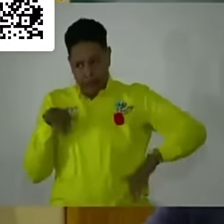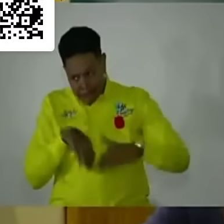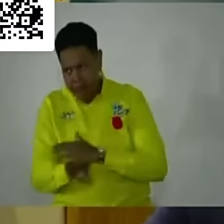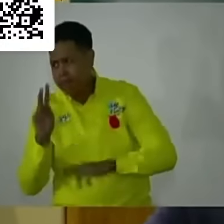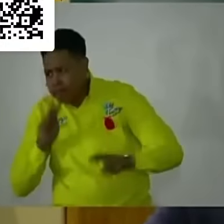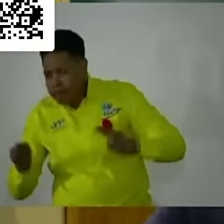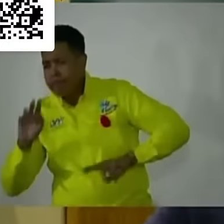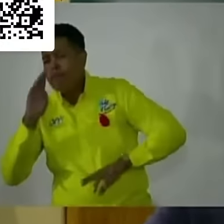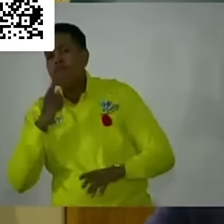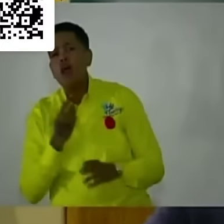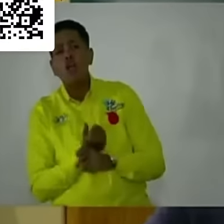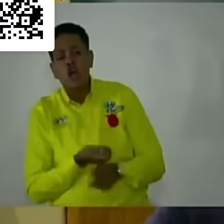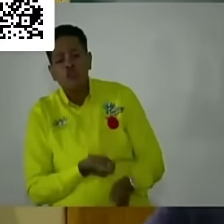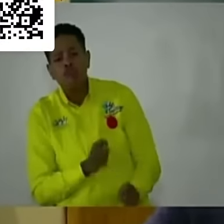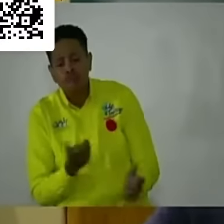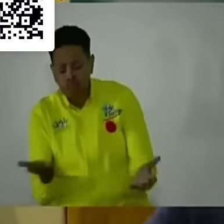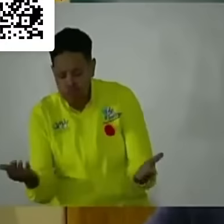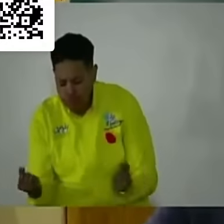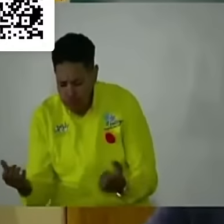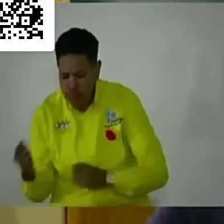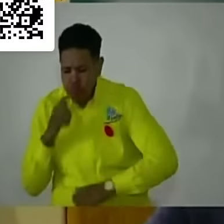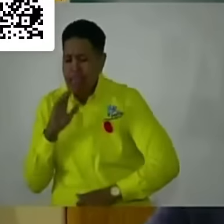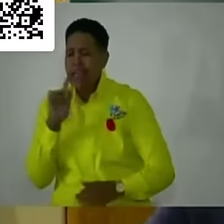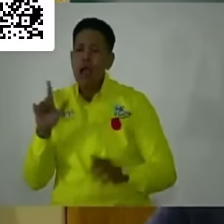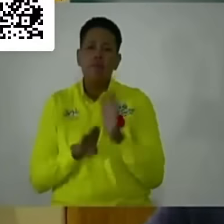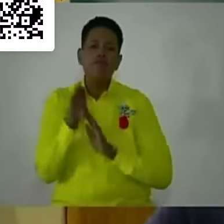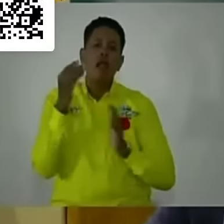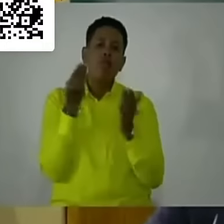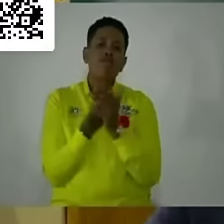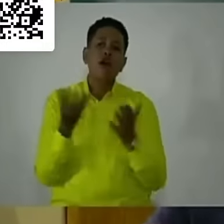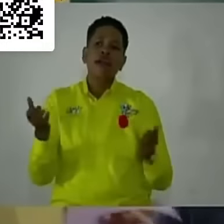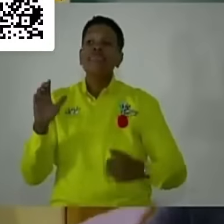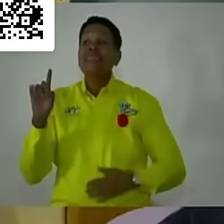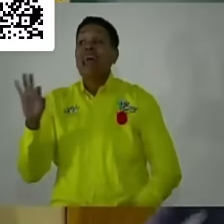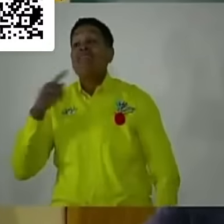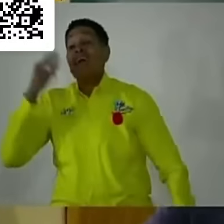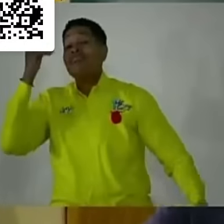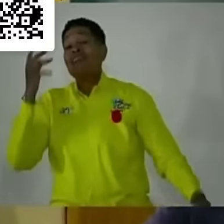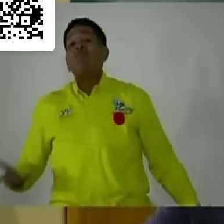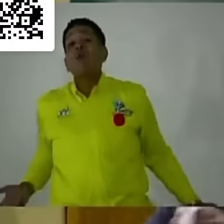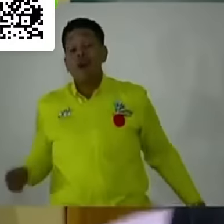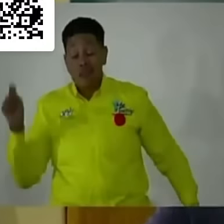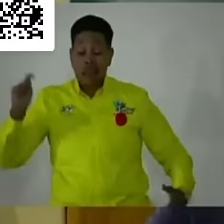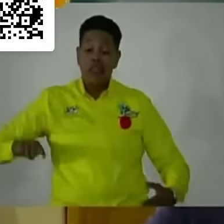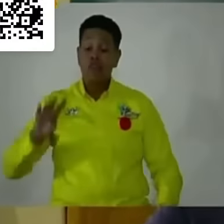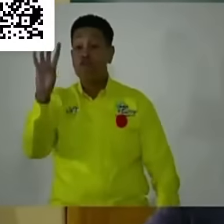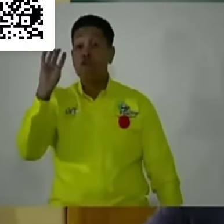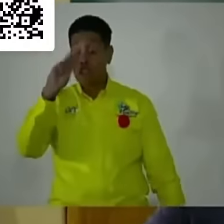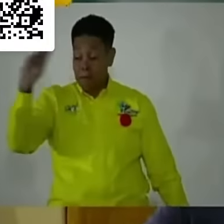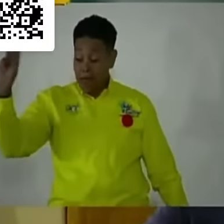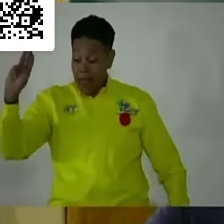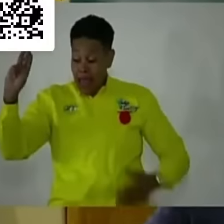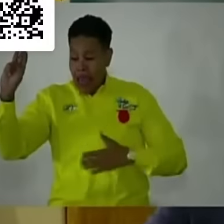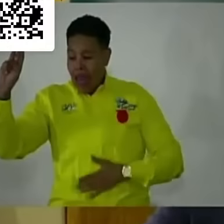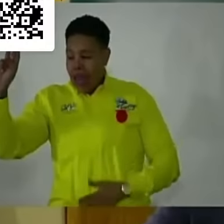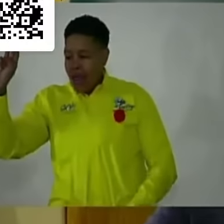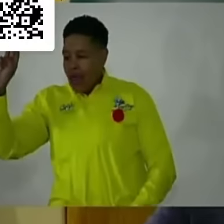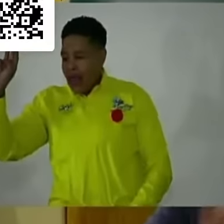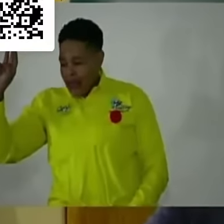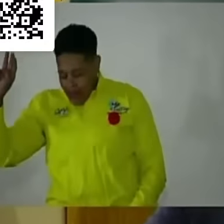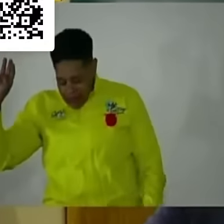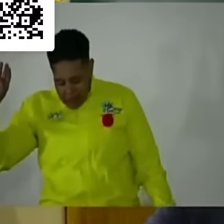the bauxite, tap into the Capital Development Fund. So I say this to say, this 400 million clearly is part of